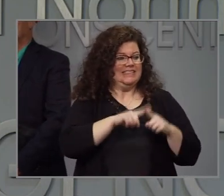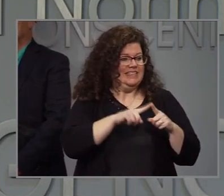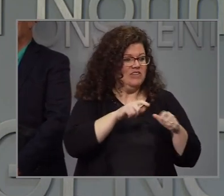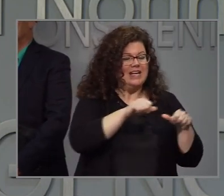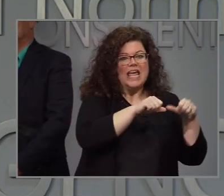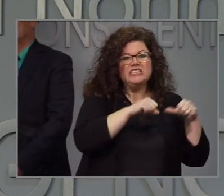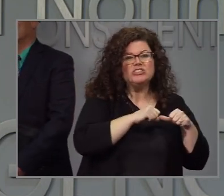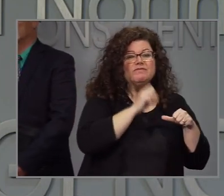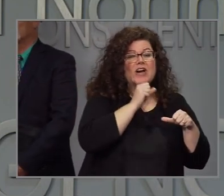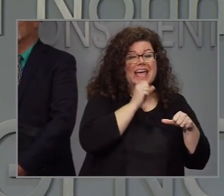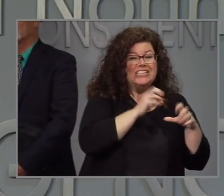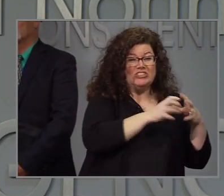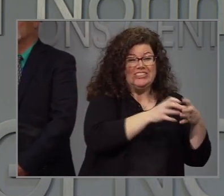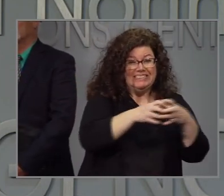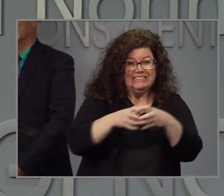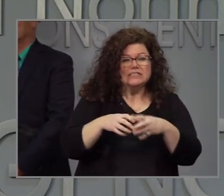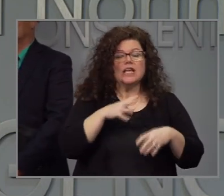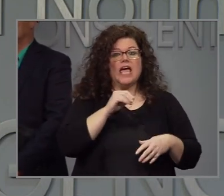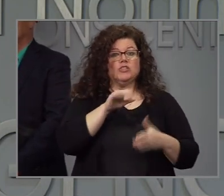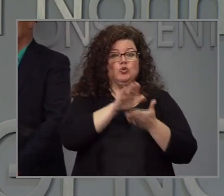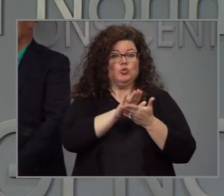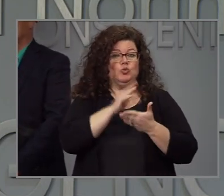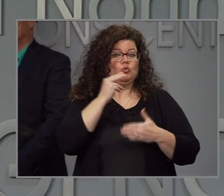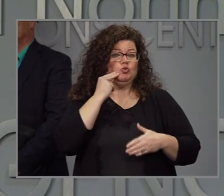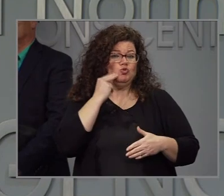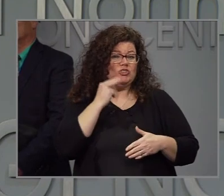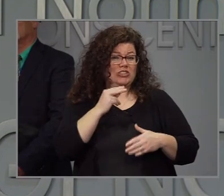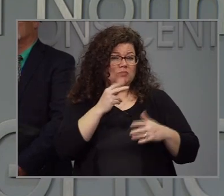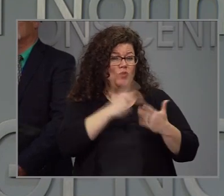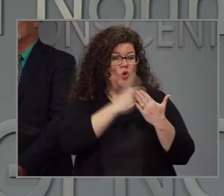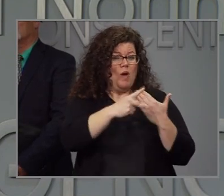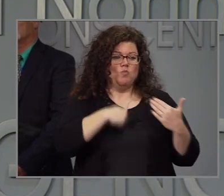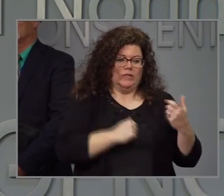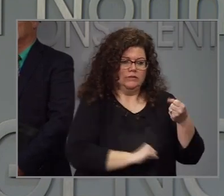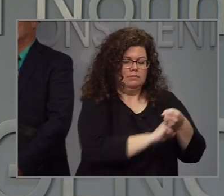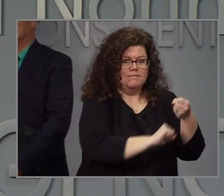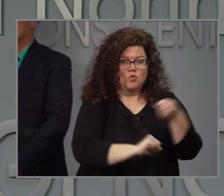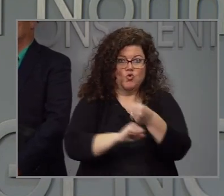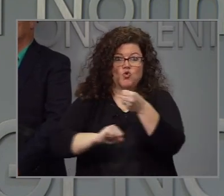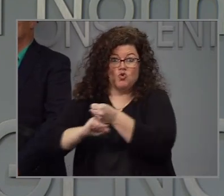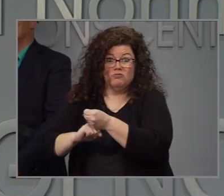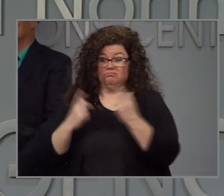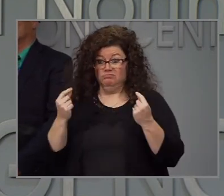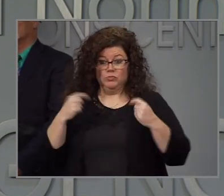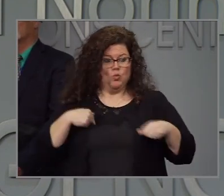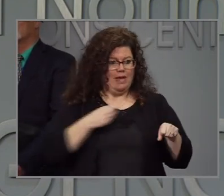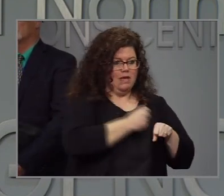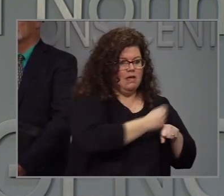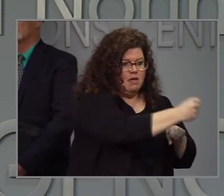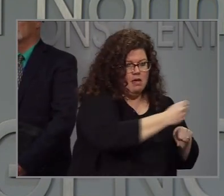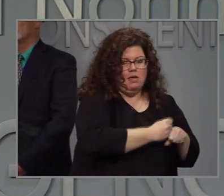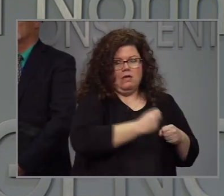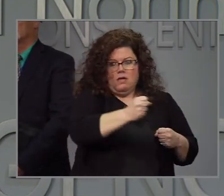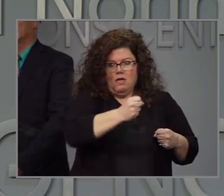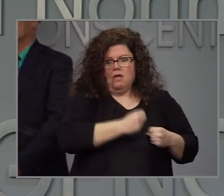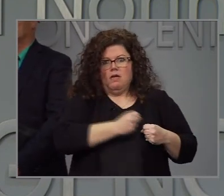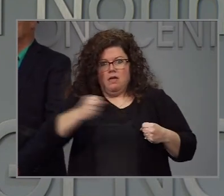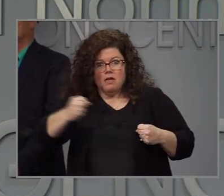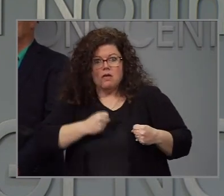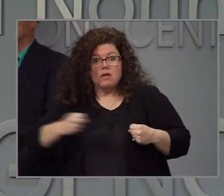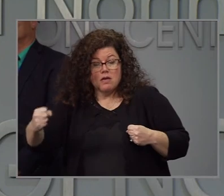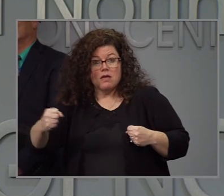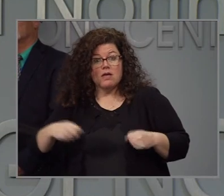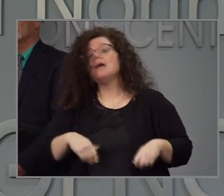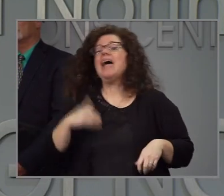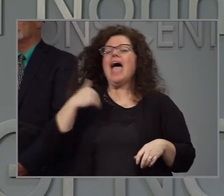for aging, and school nutrition programs. Nearly 300 men and women from the National Guard, along with more than 100